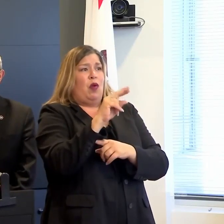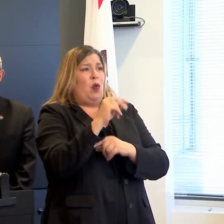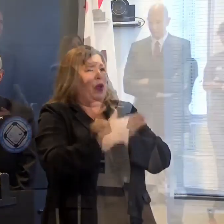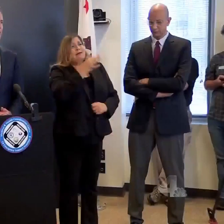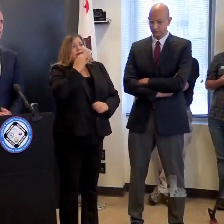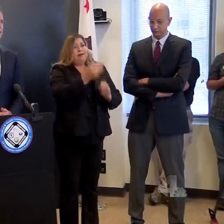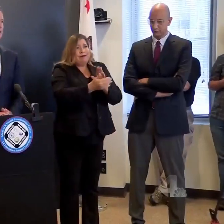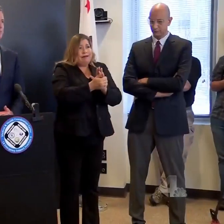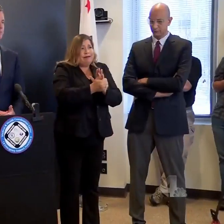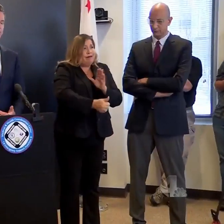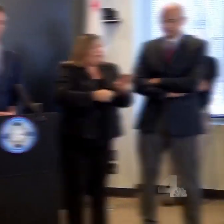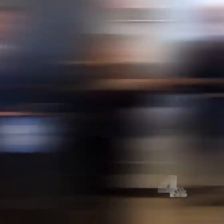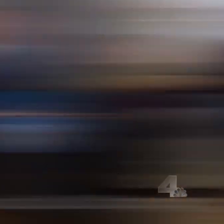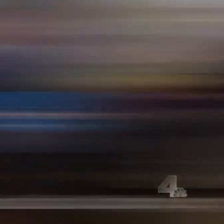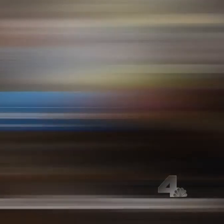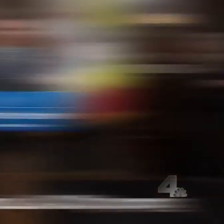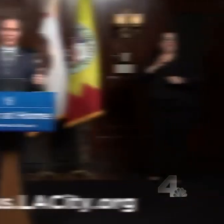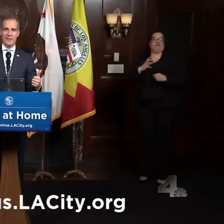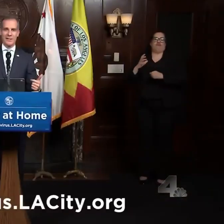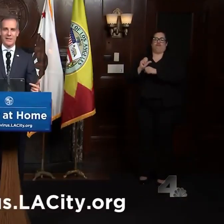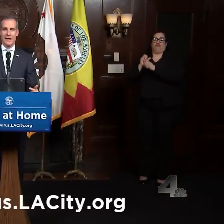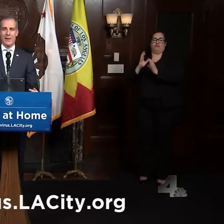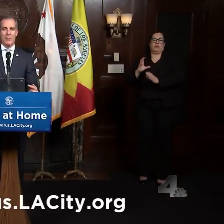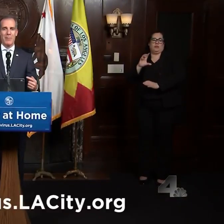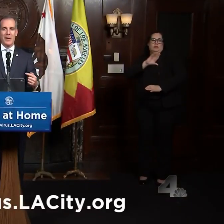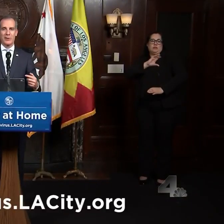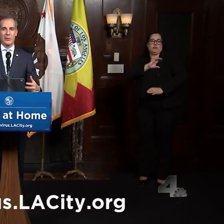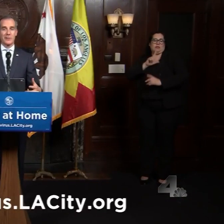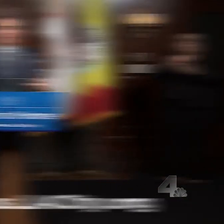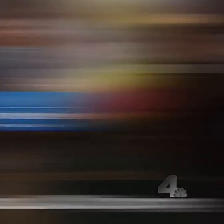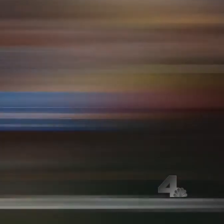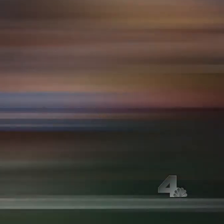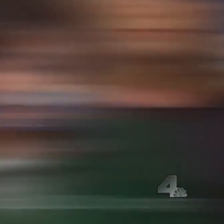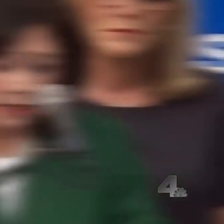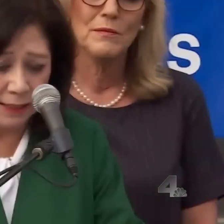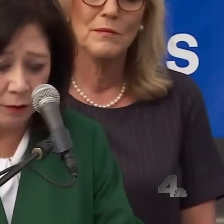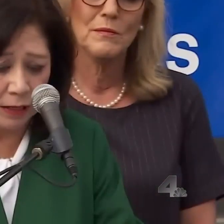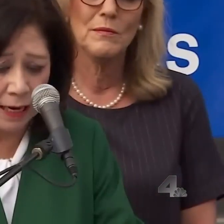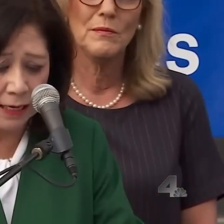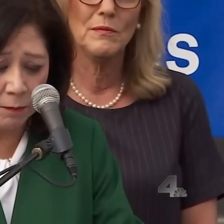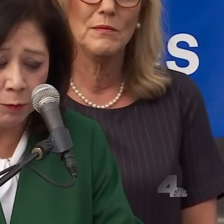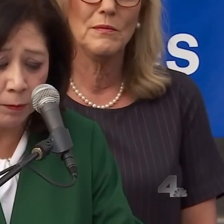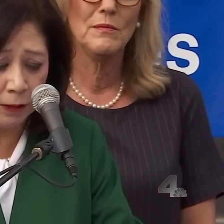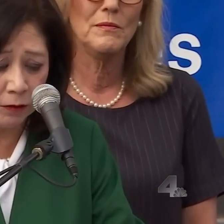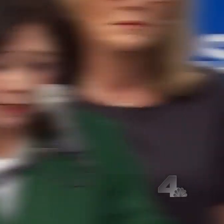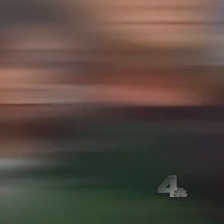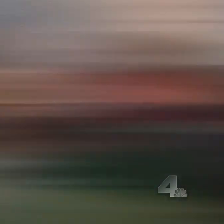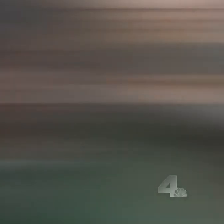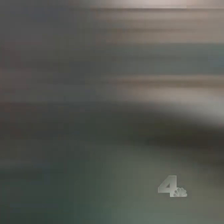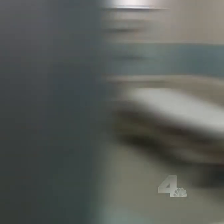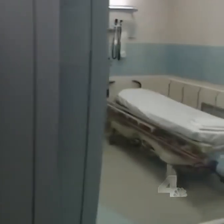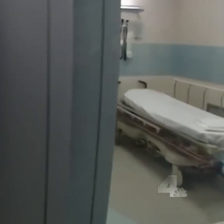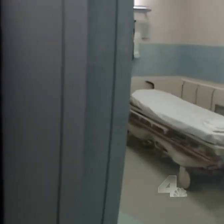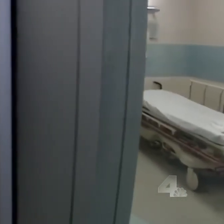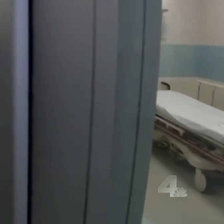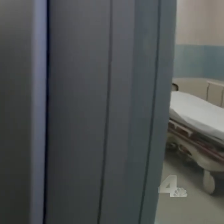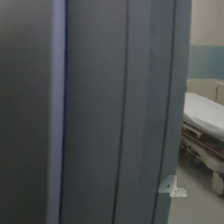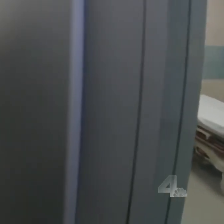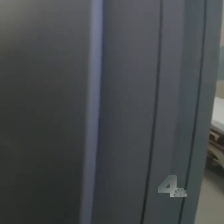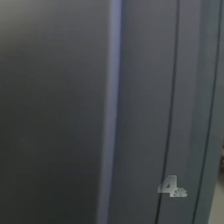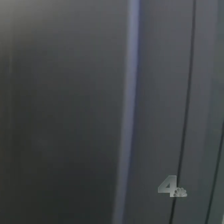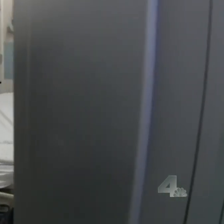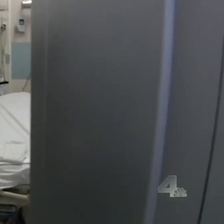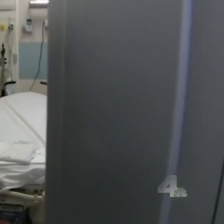swiftly against the coronavirus pandemic, as has LA Mayor Eric Garcetti and the LA County Board of Supervisors. And the number of